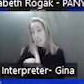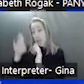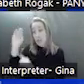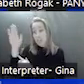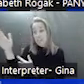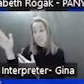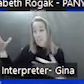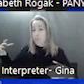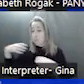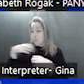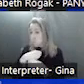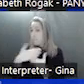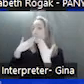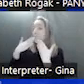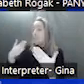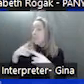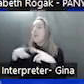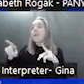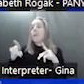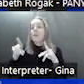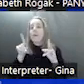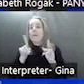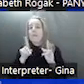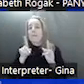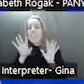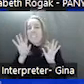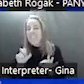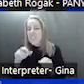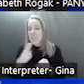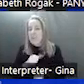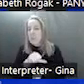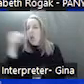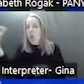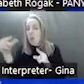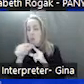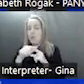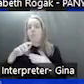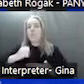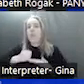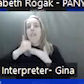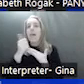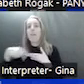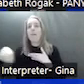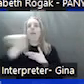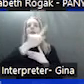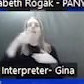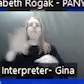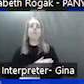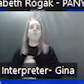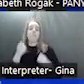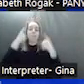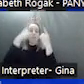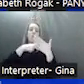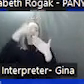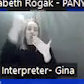but definitely using differing terminology might help not only with people fully understanding the nature of the project, but also providing